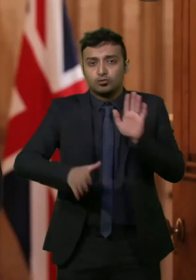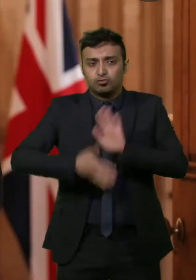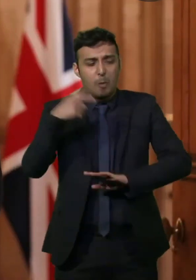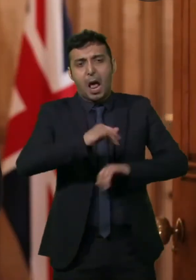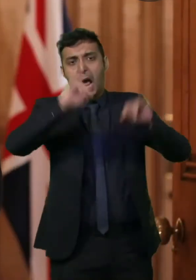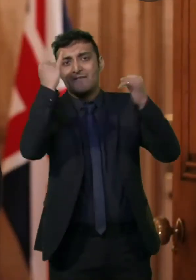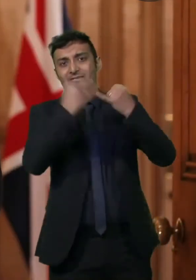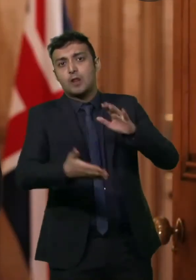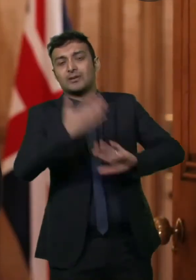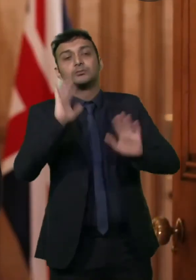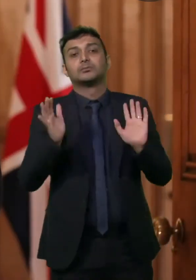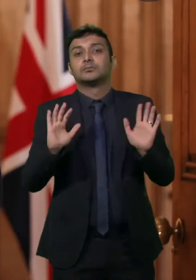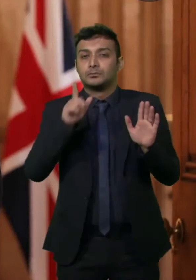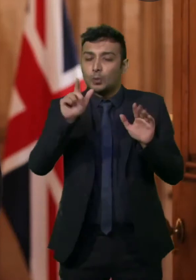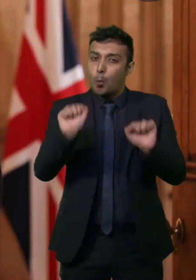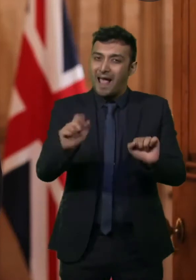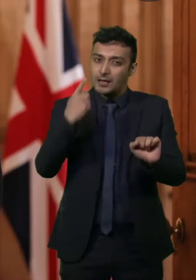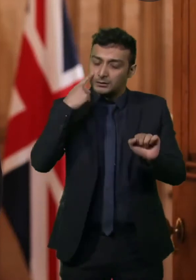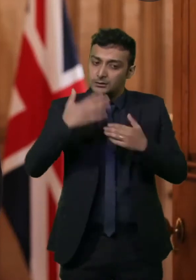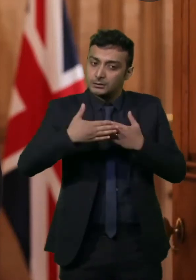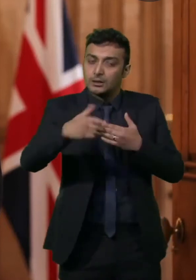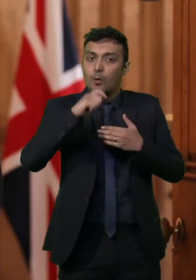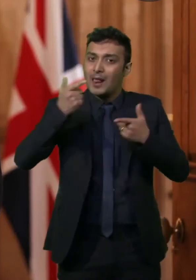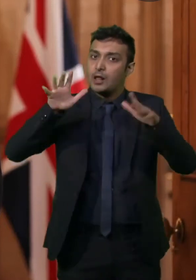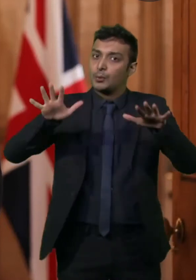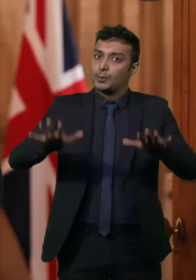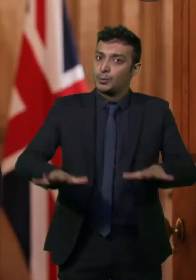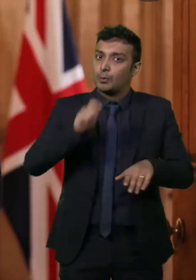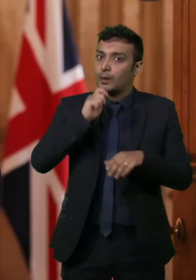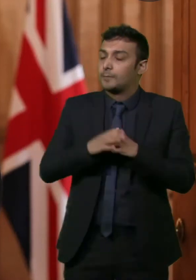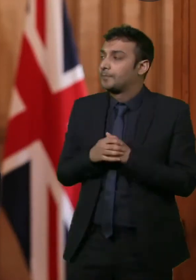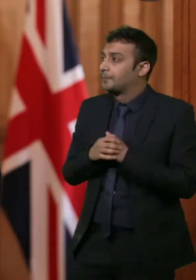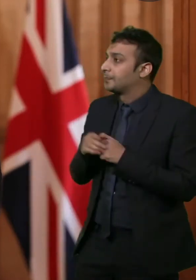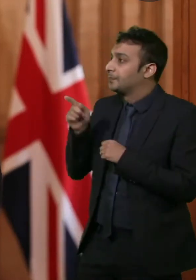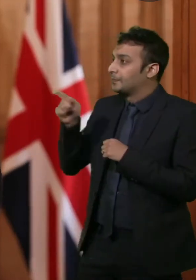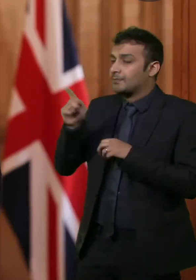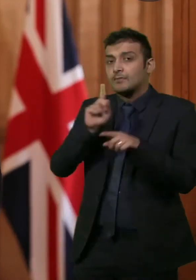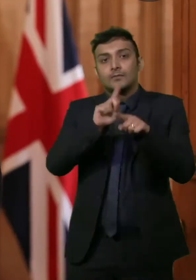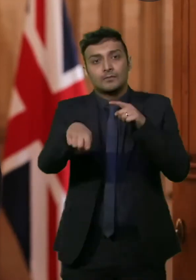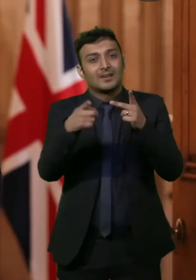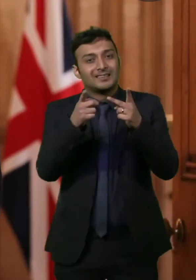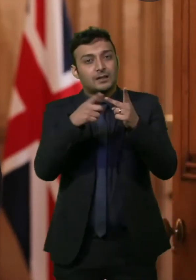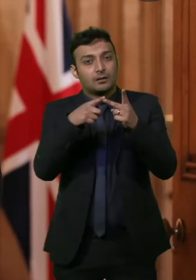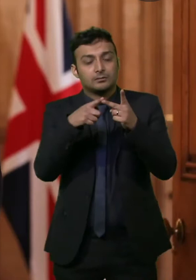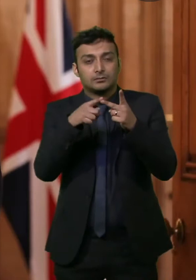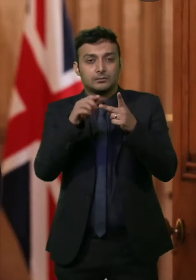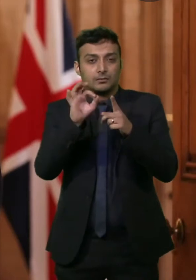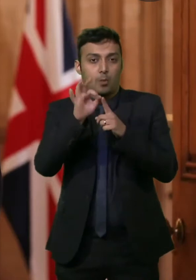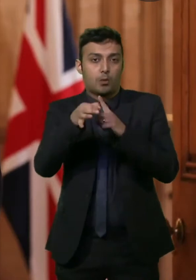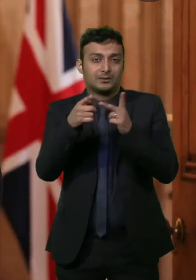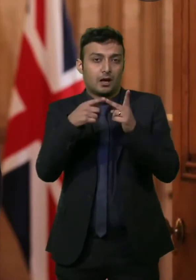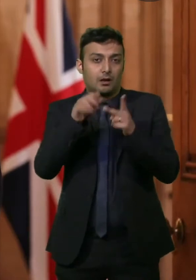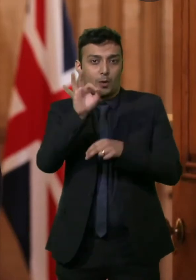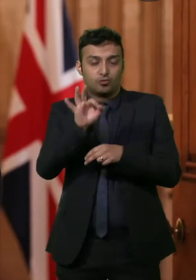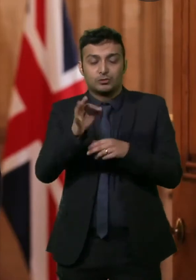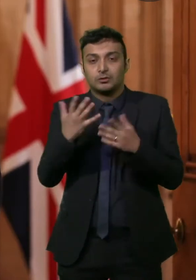Harry, on your other point, look, I congratulate you on your very determined attempt to involve me in this story more